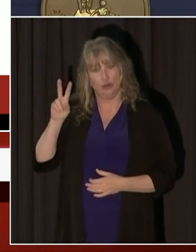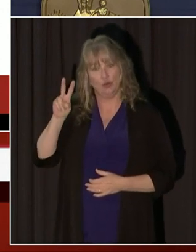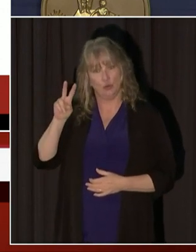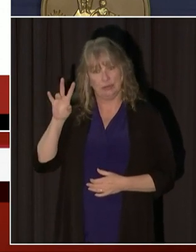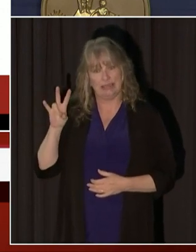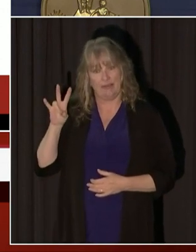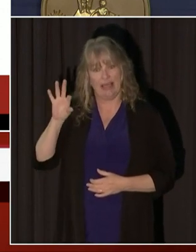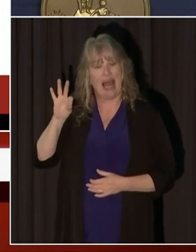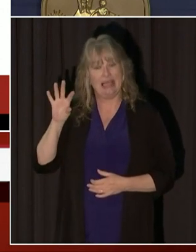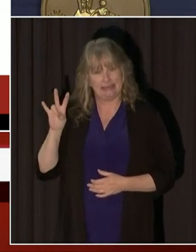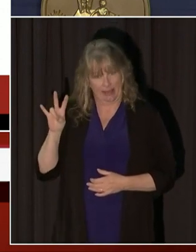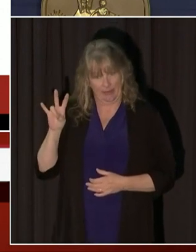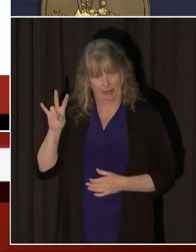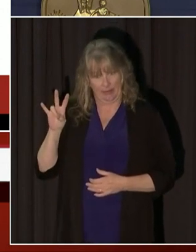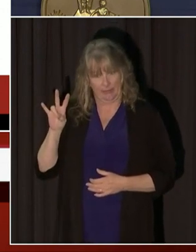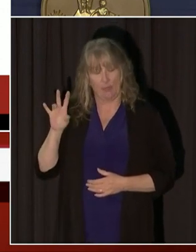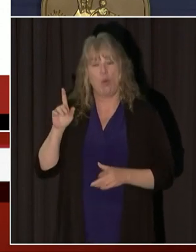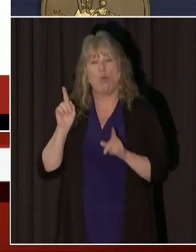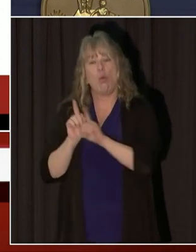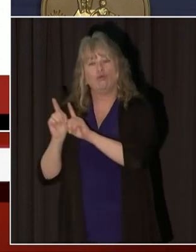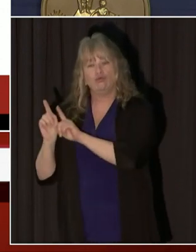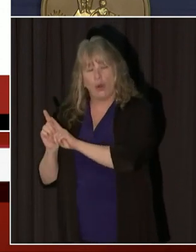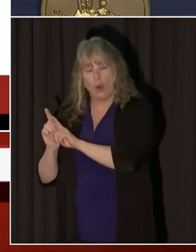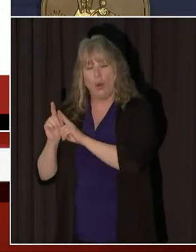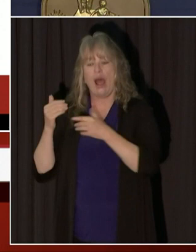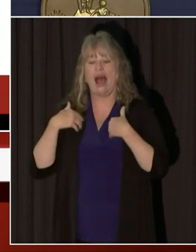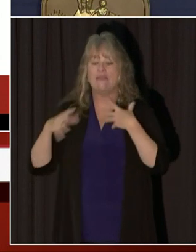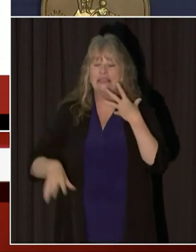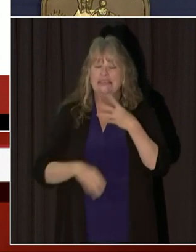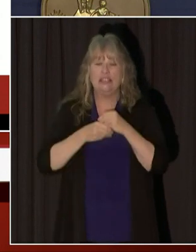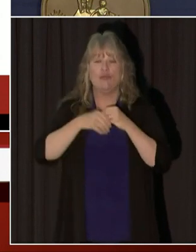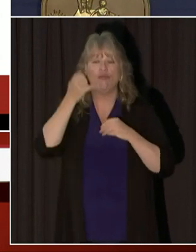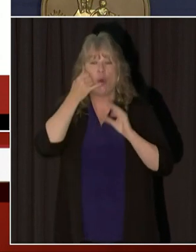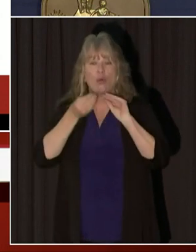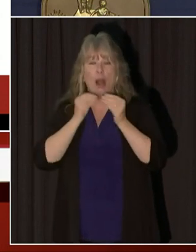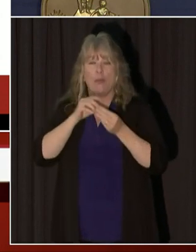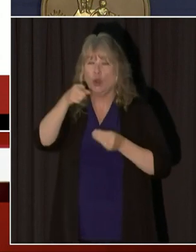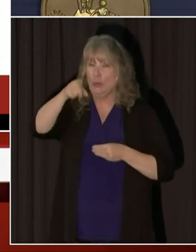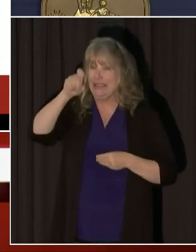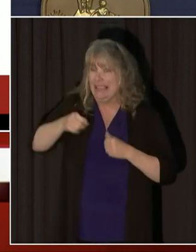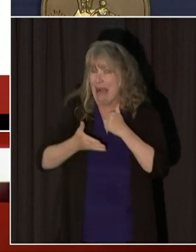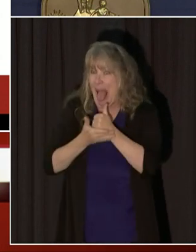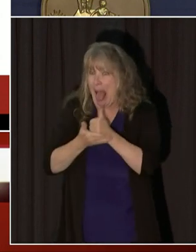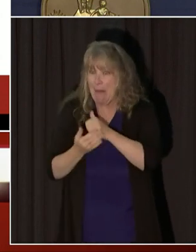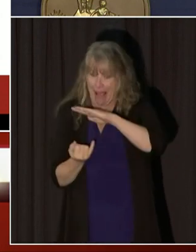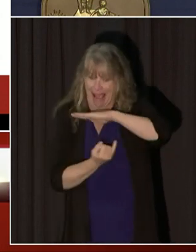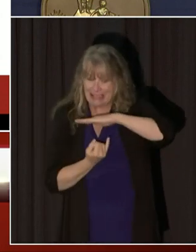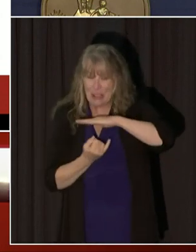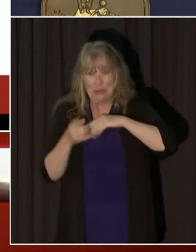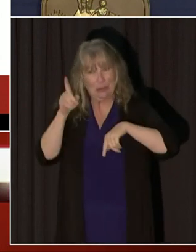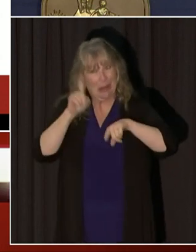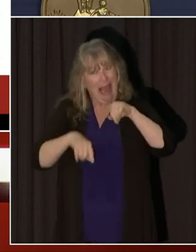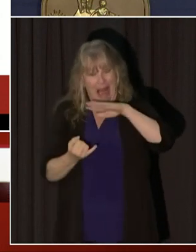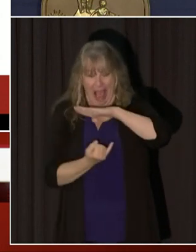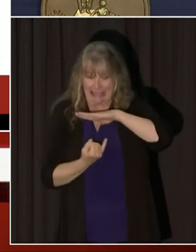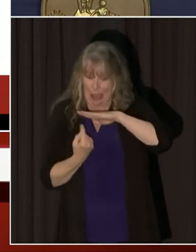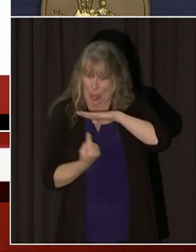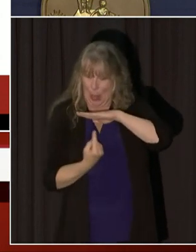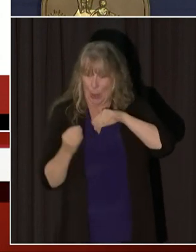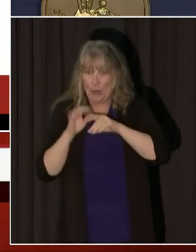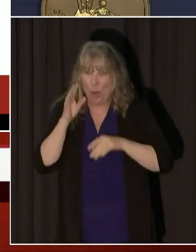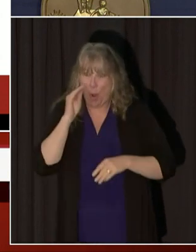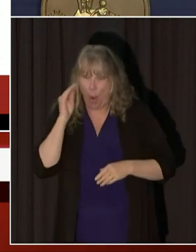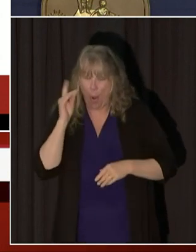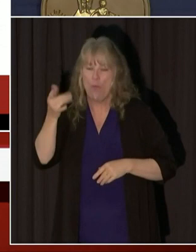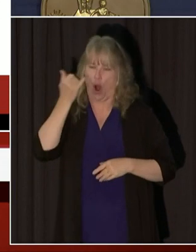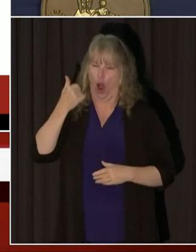844-796-2797. And more than that, an additional number, if you need help isolating, you cannot isolate safely in your home, call